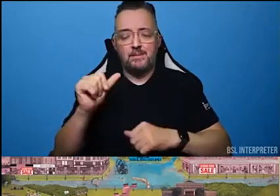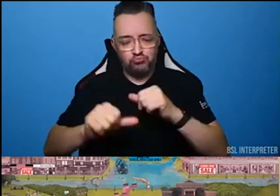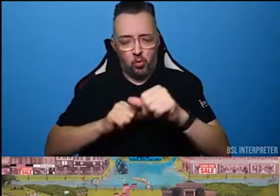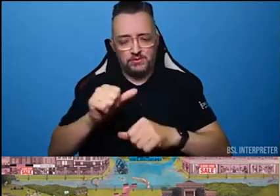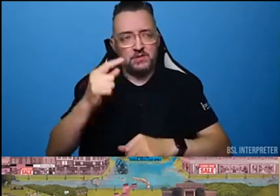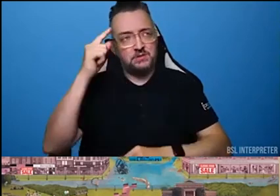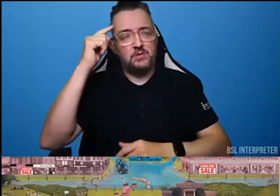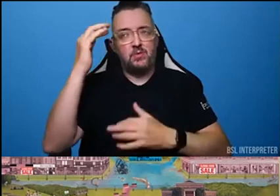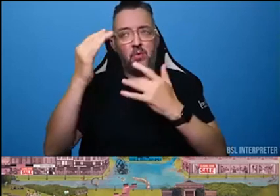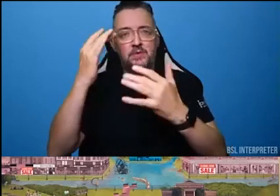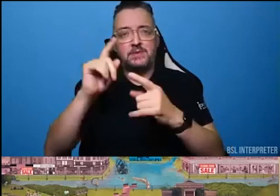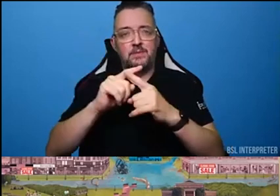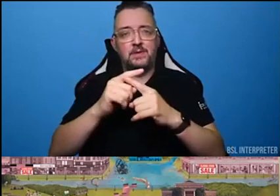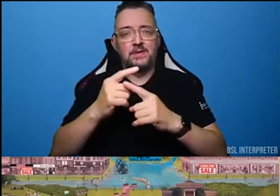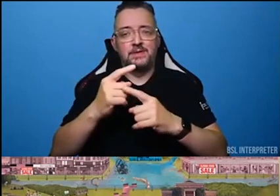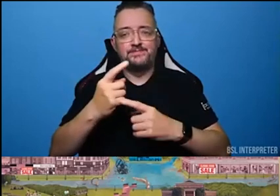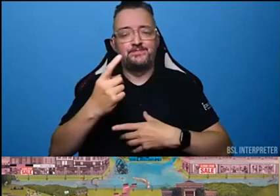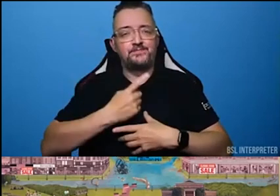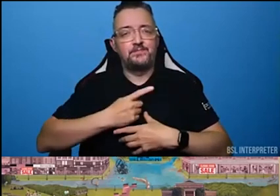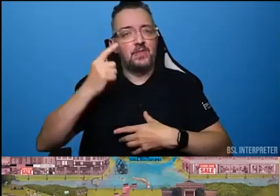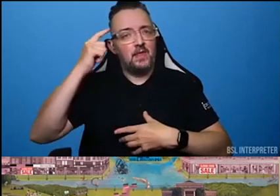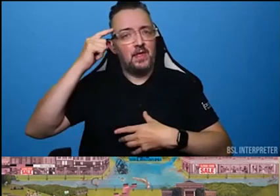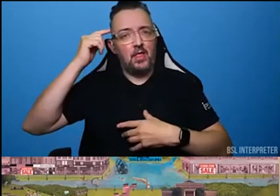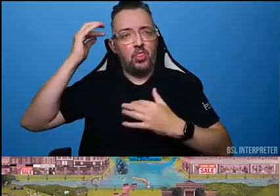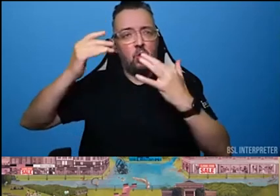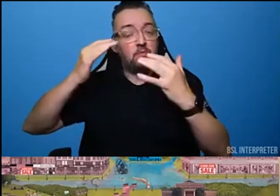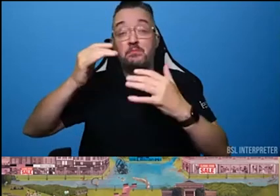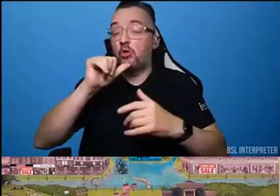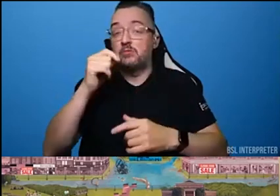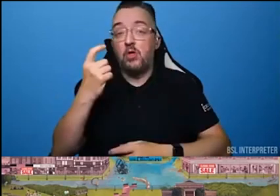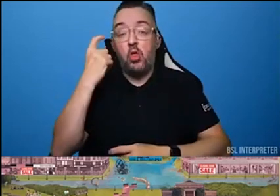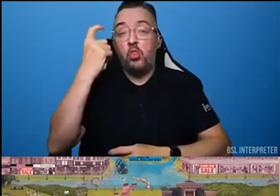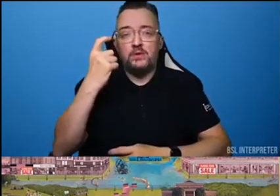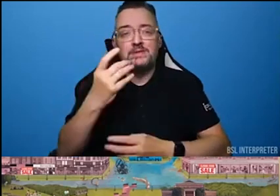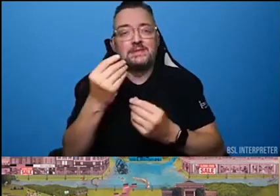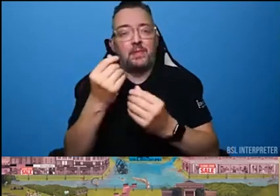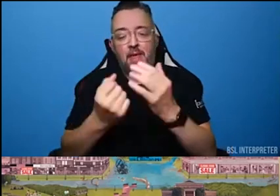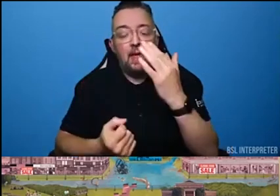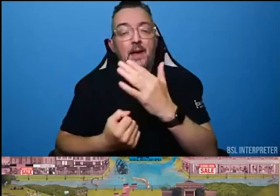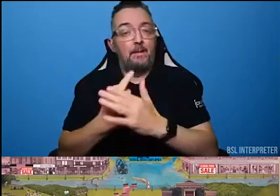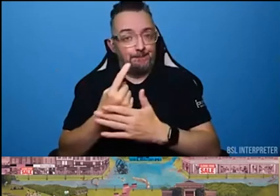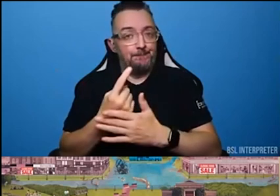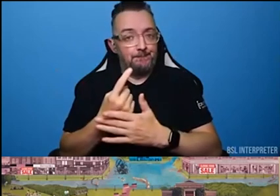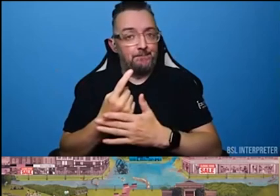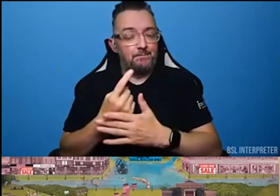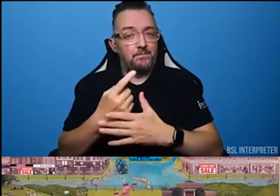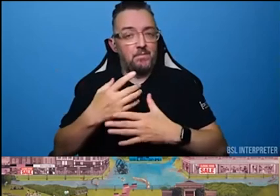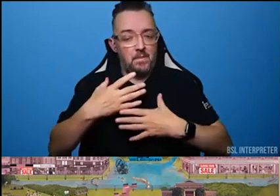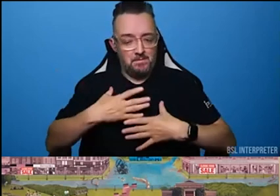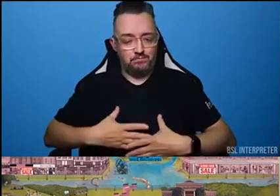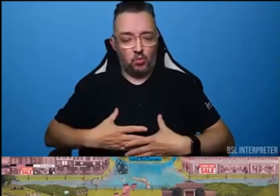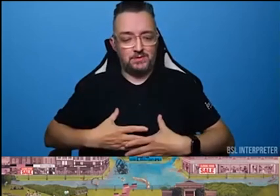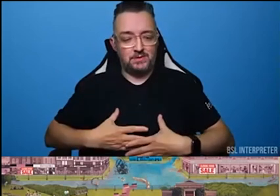is not verbal. It's even not maybe based on thought. It is something that happens with choreographical and bodily